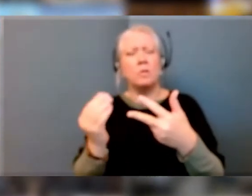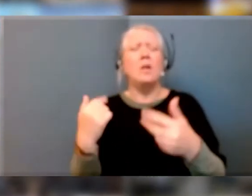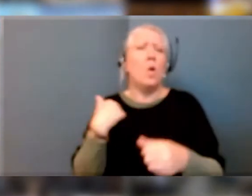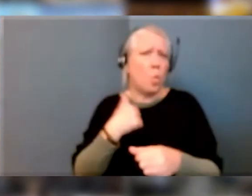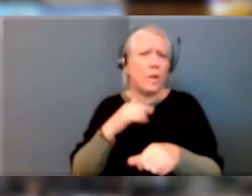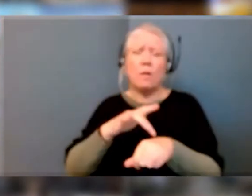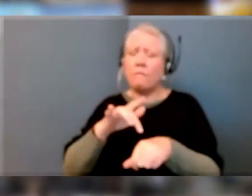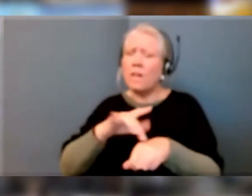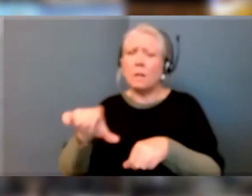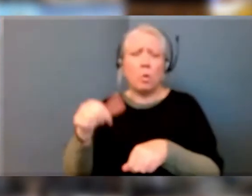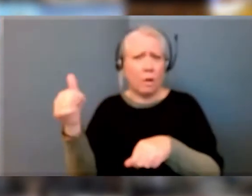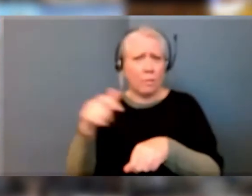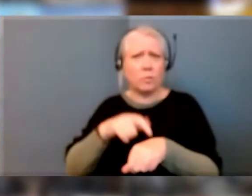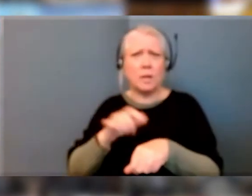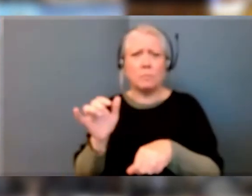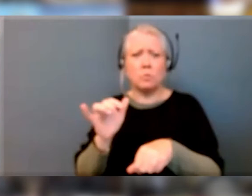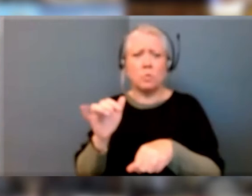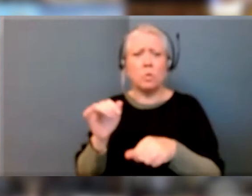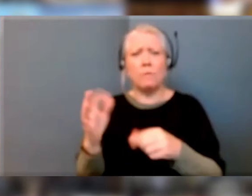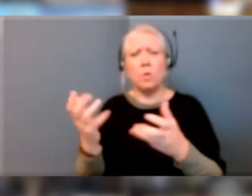want to email us at